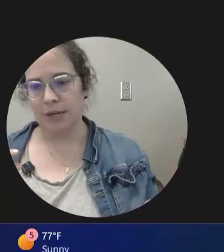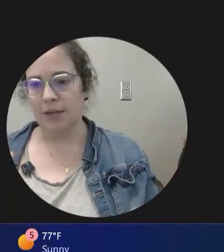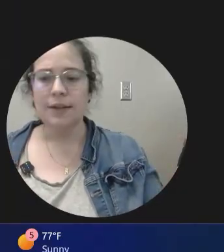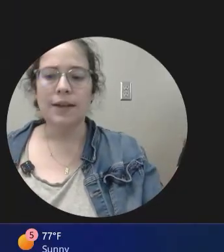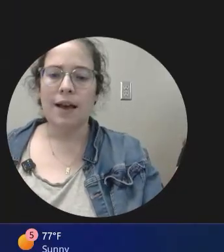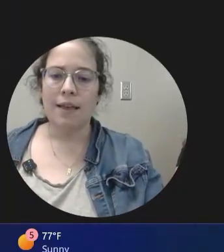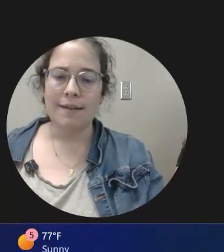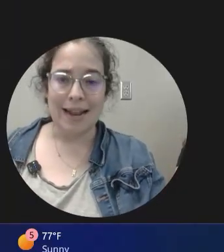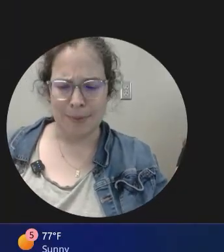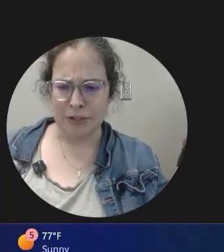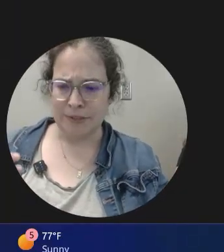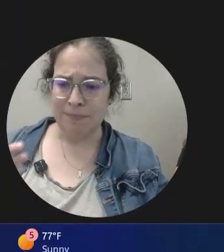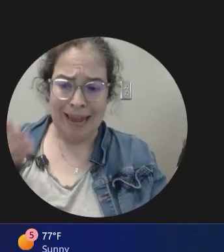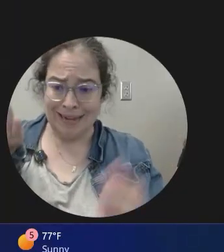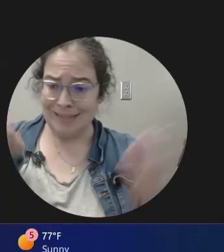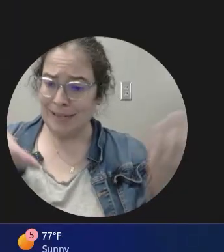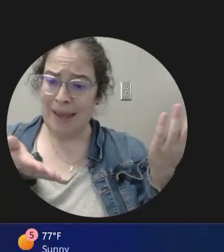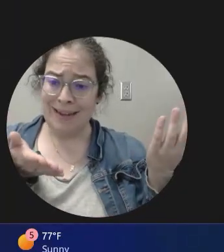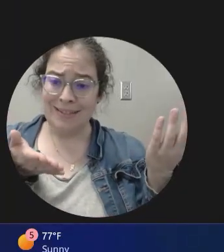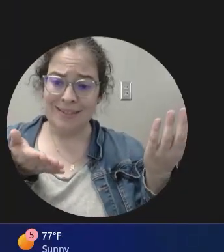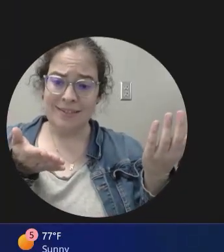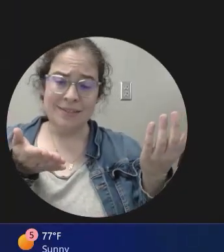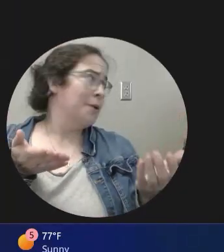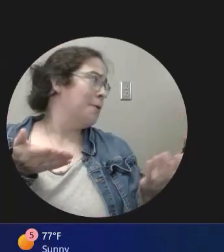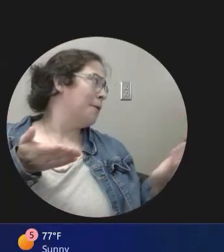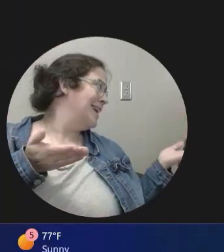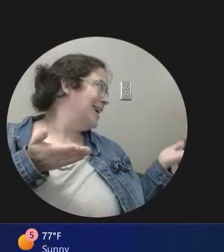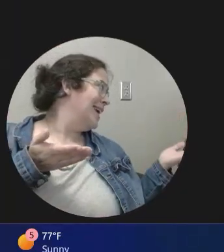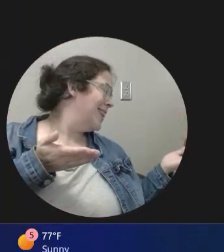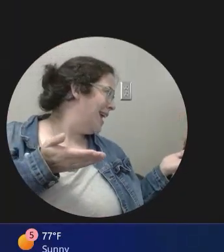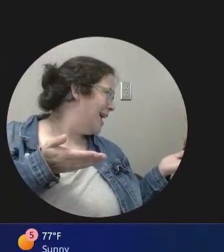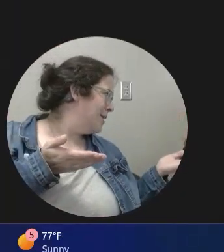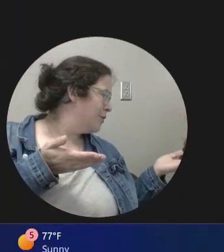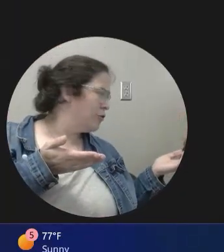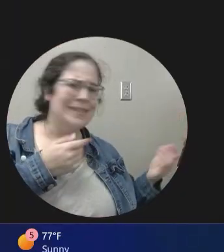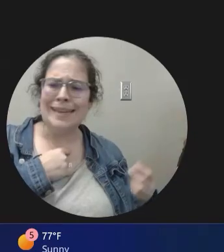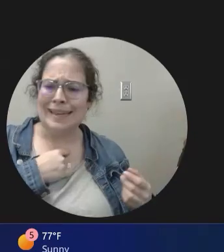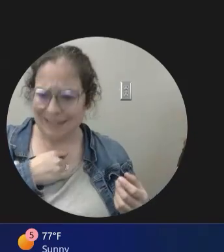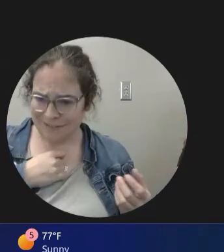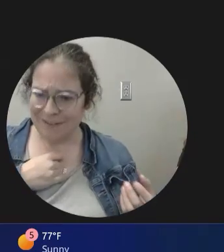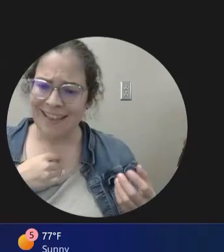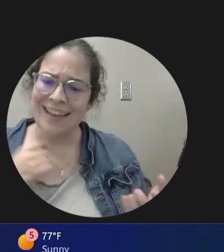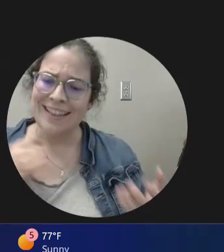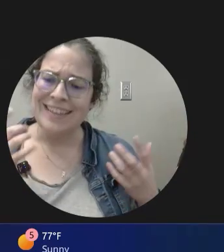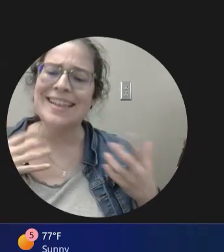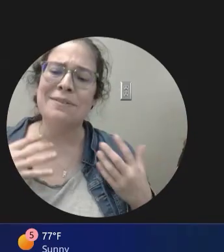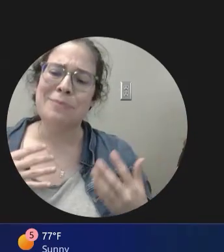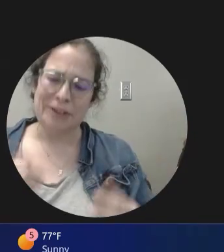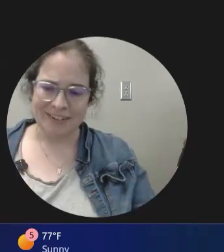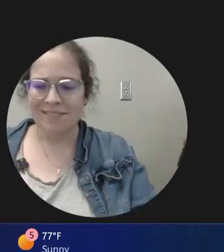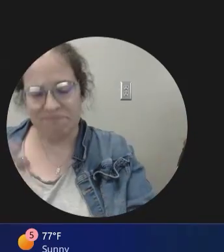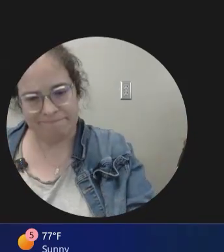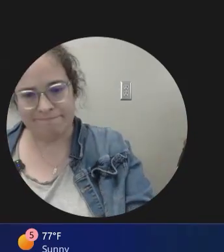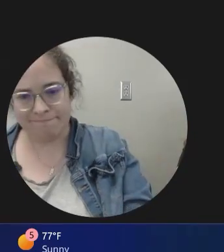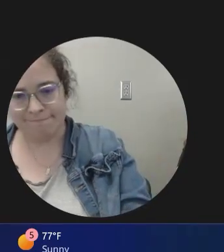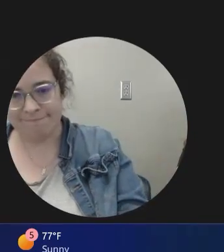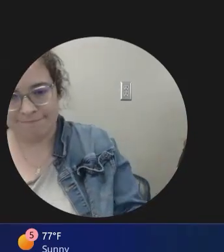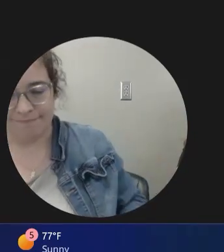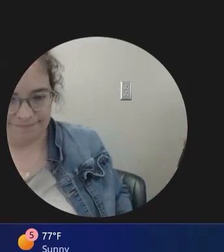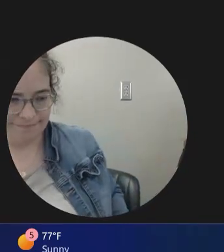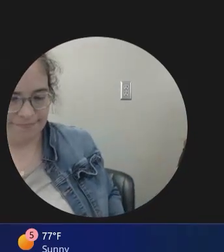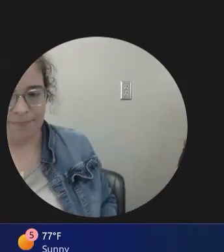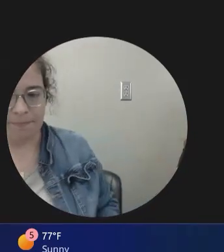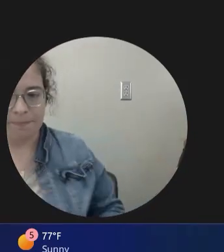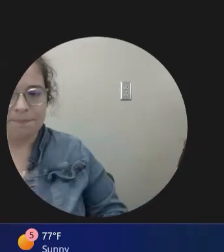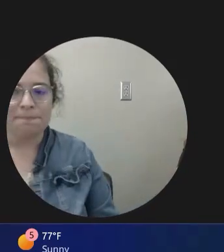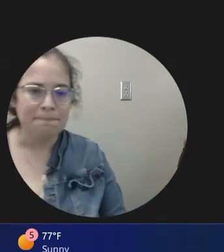First, similar. filtered as though you had a slight high-frequency hearing loss. Teeth and tea, right? Like People with this degree of impairment